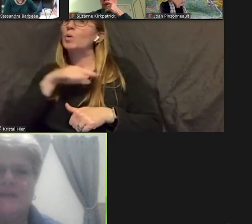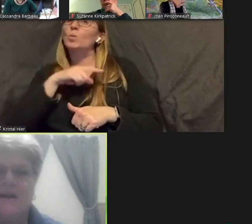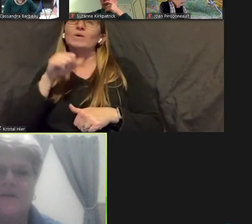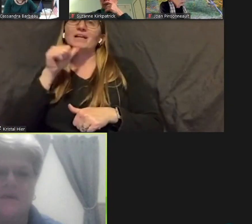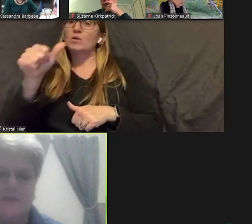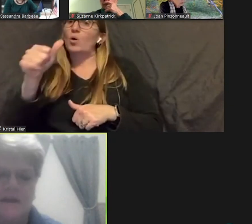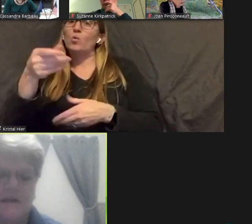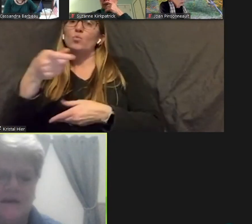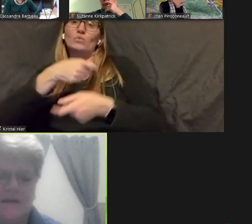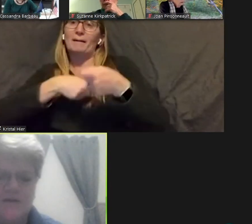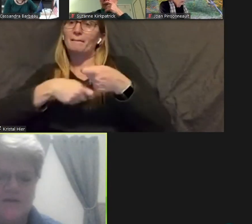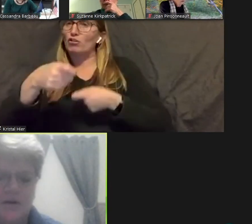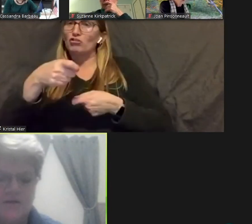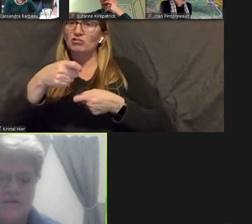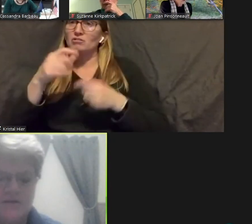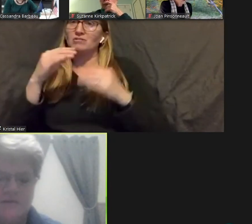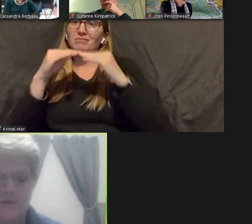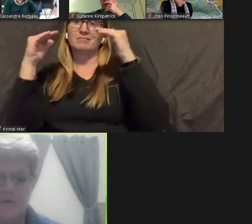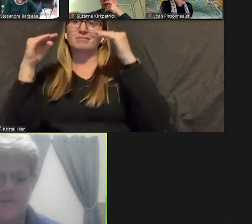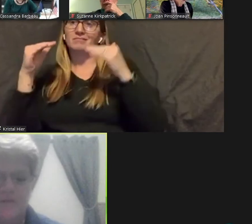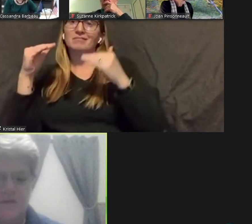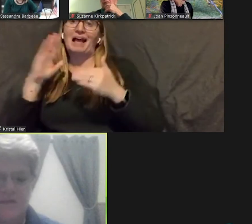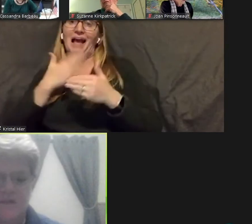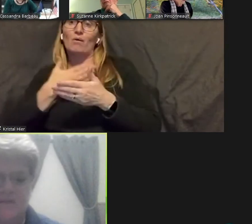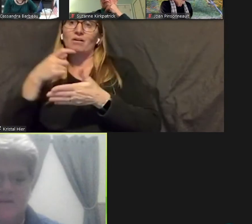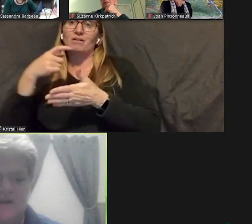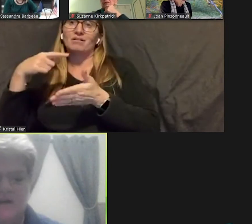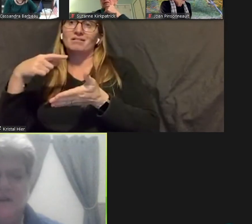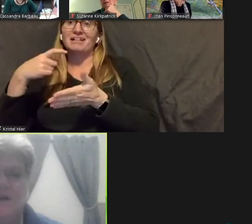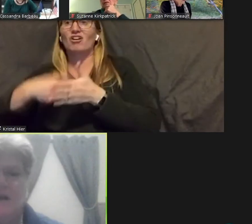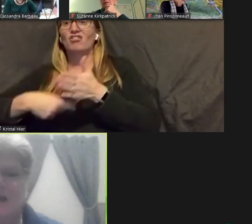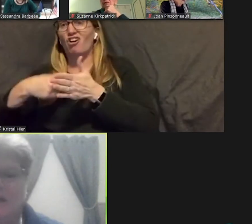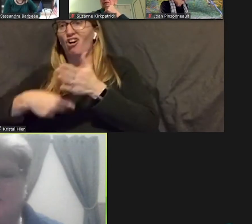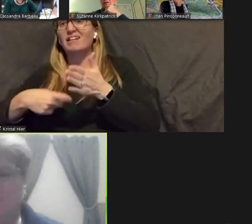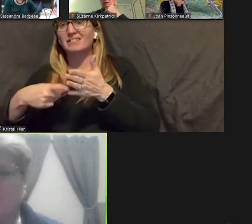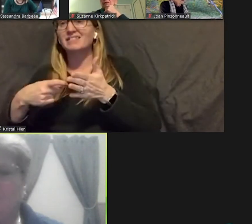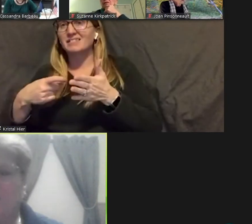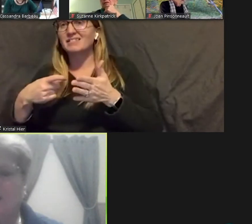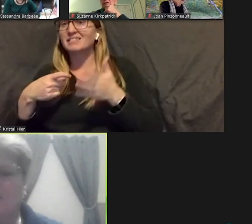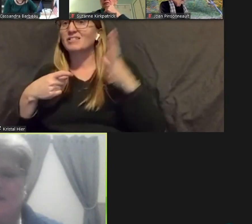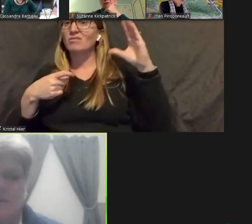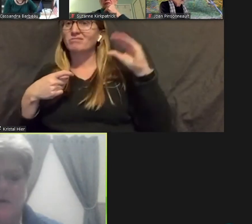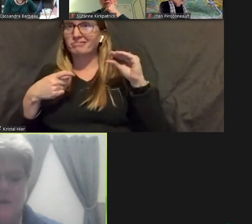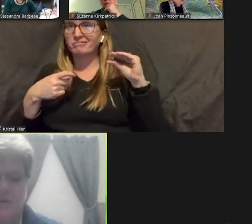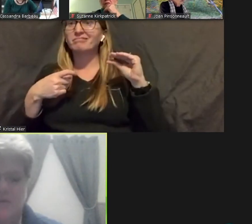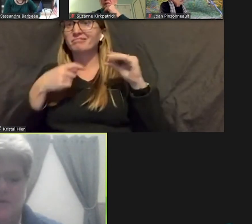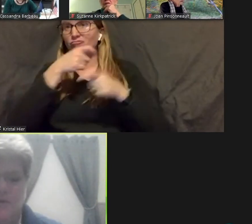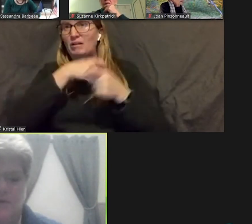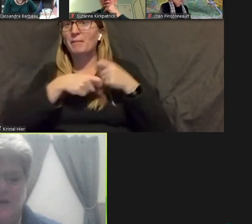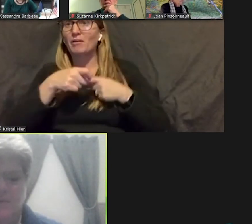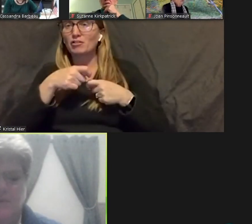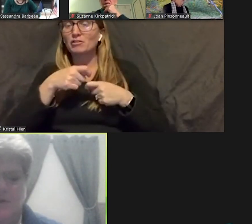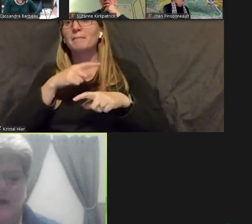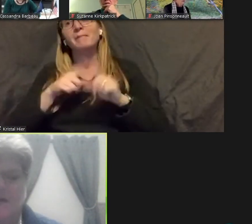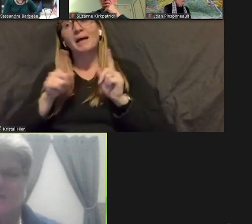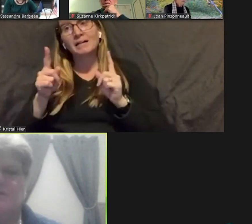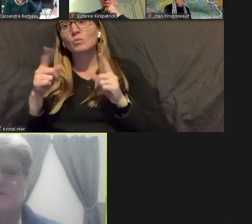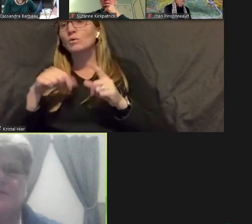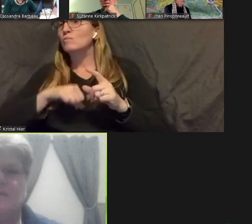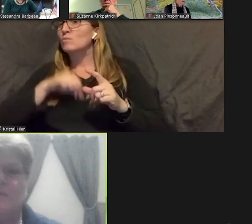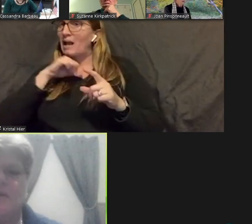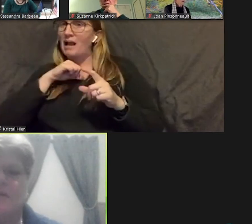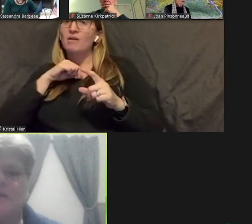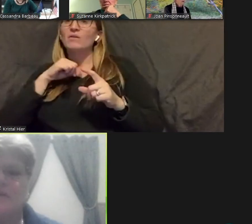level of care that we charge for those services. And we're very proud that we're able to keep people out